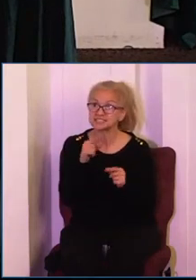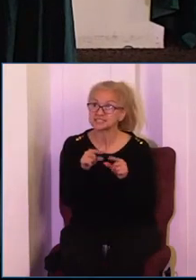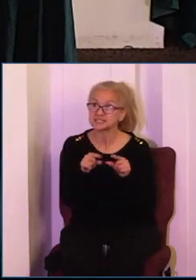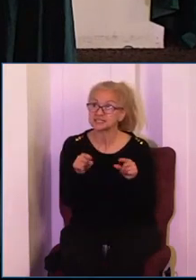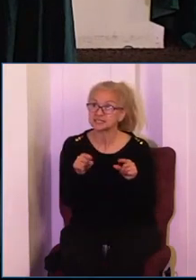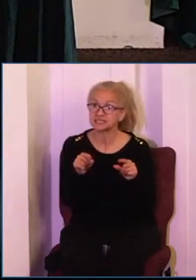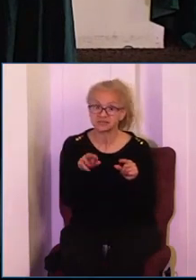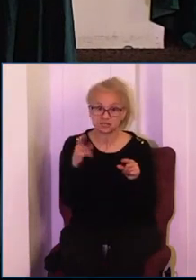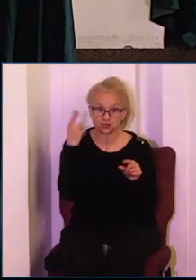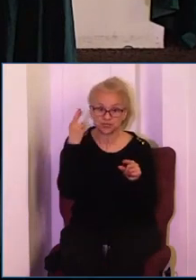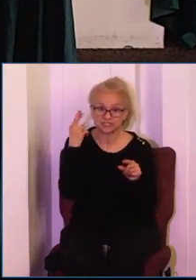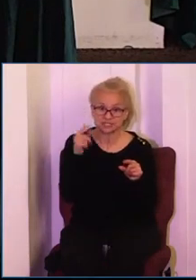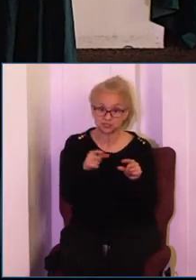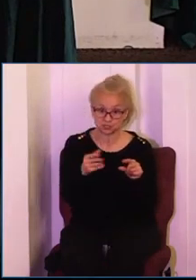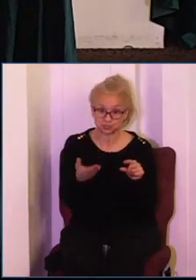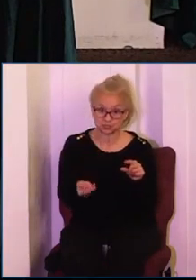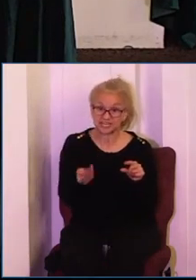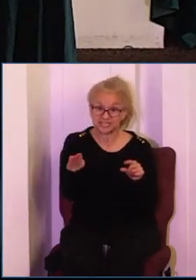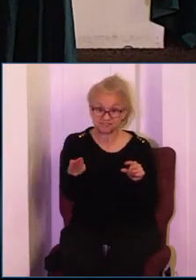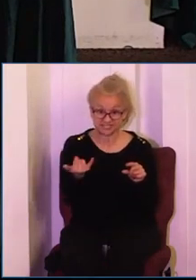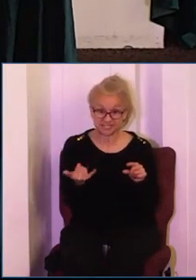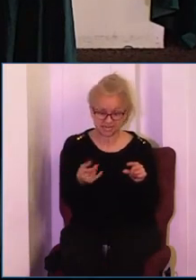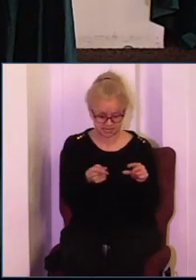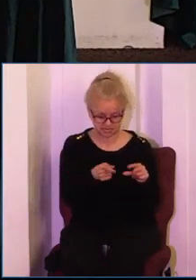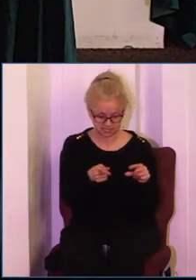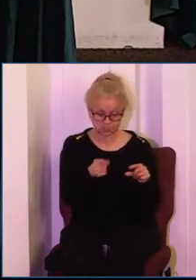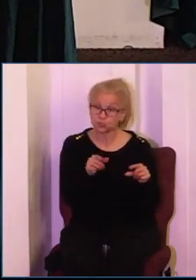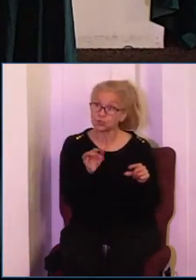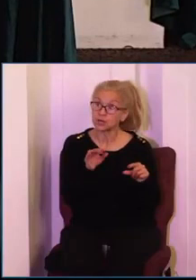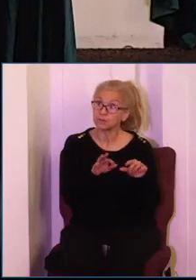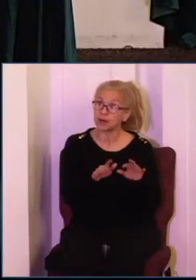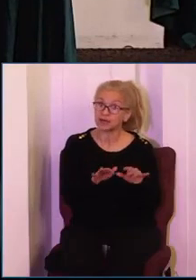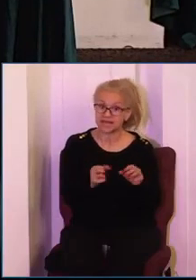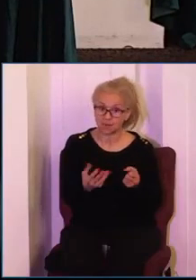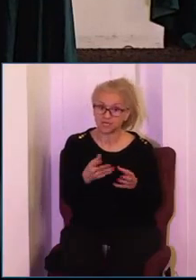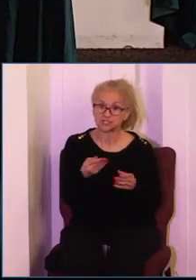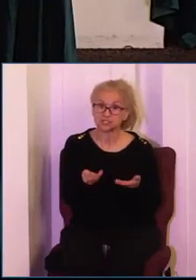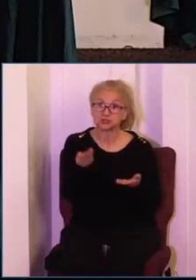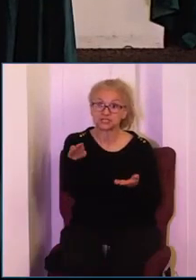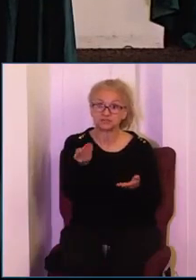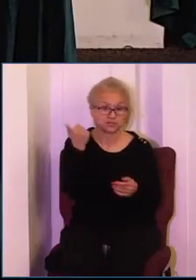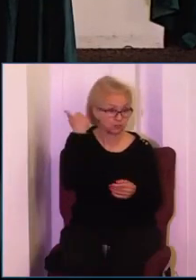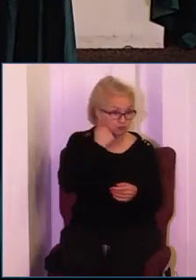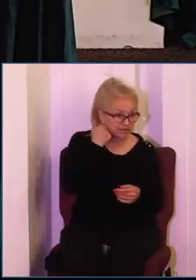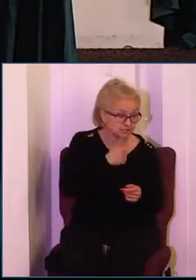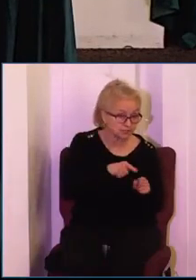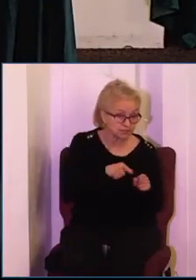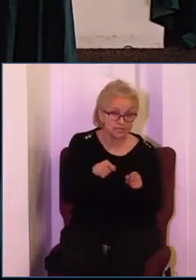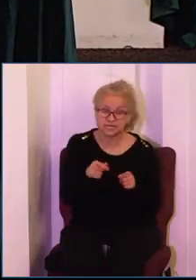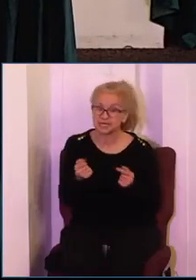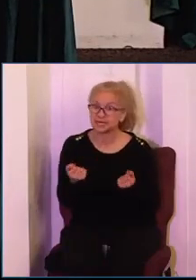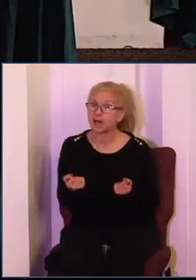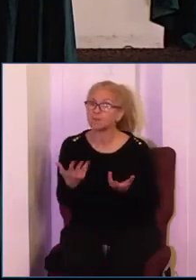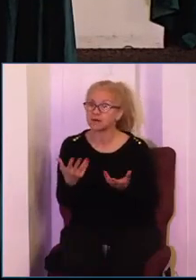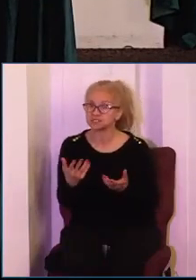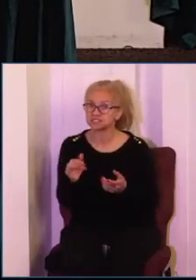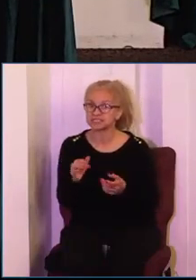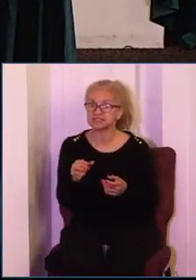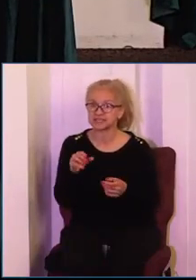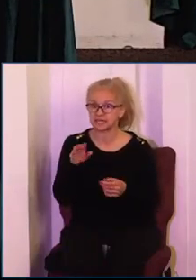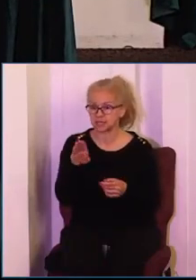the reason that you are giving today, you can put how much you're giving in the regular offering and how much you're giving in the building